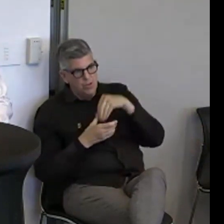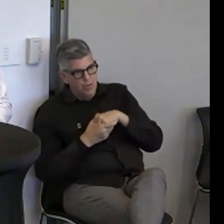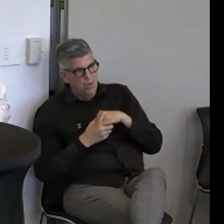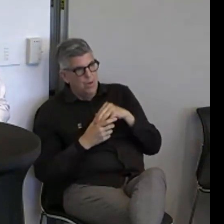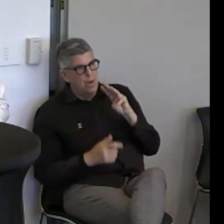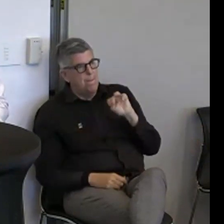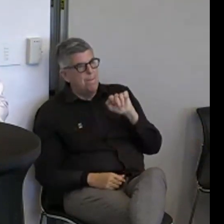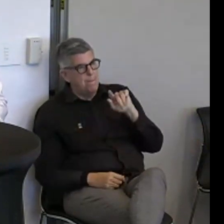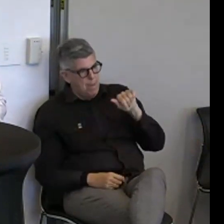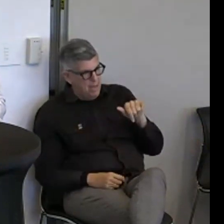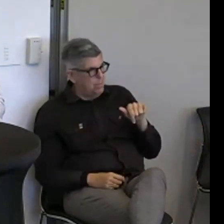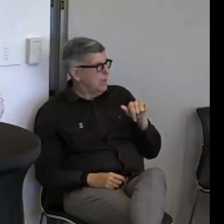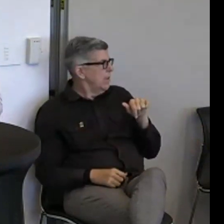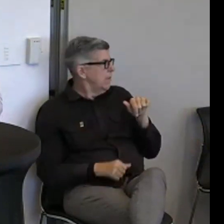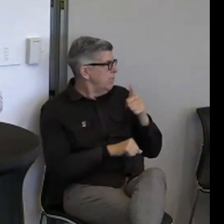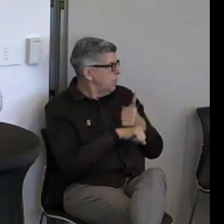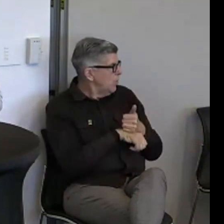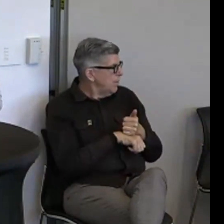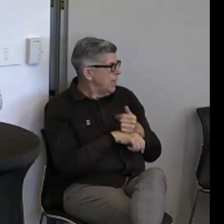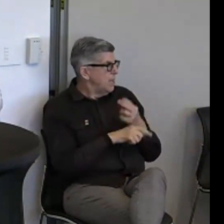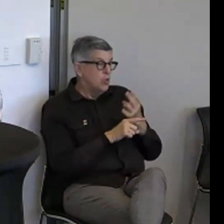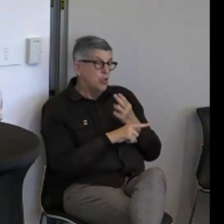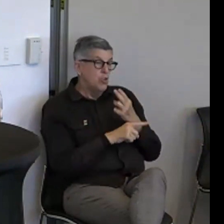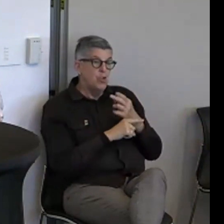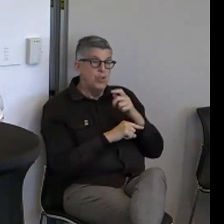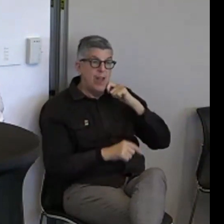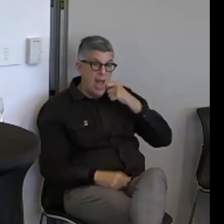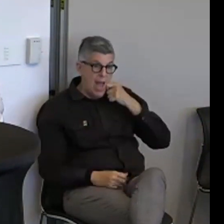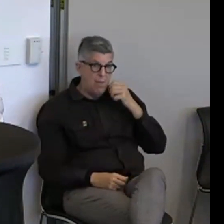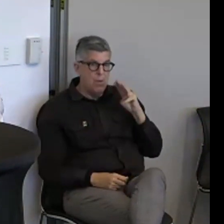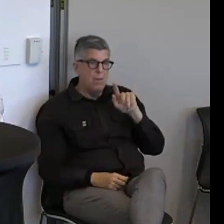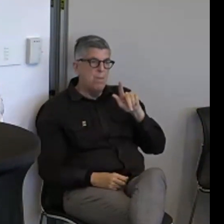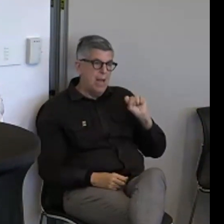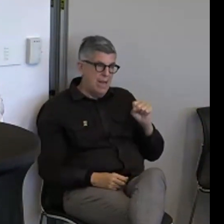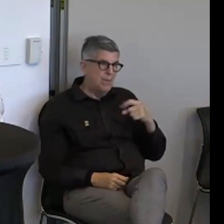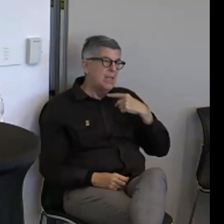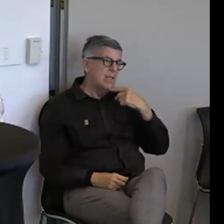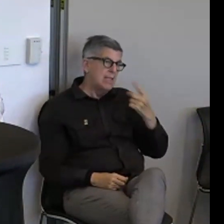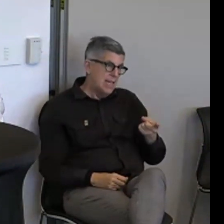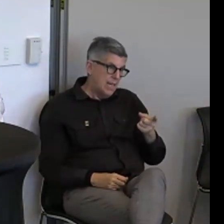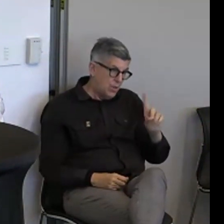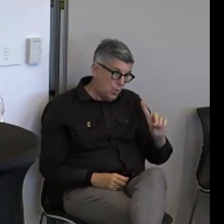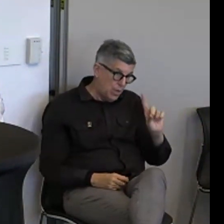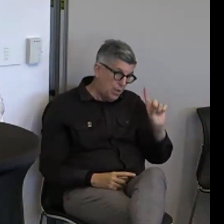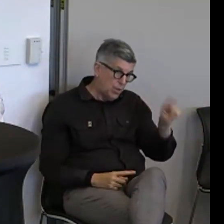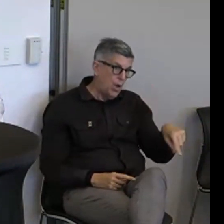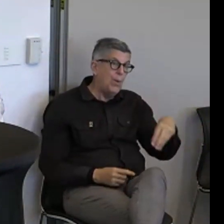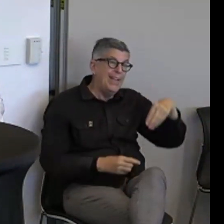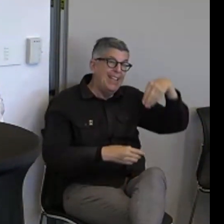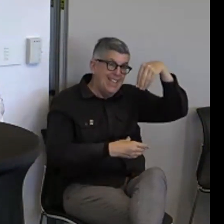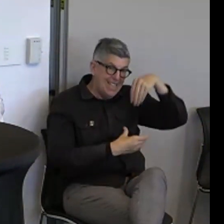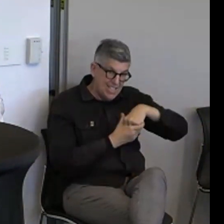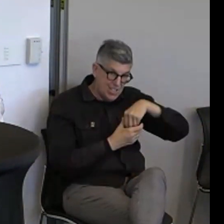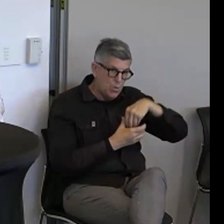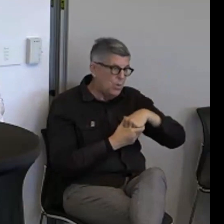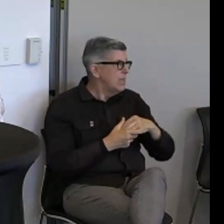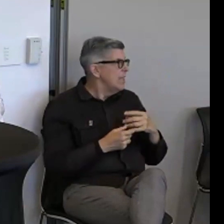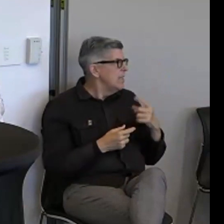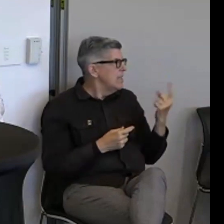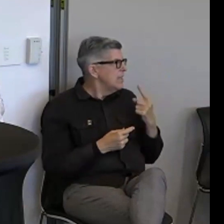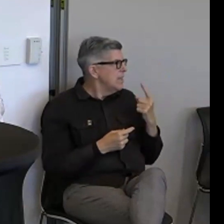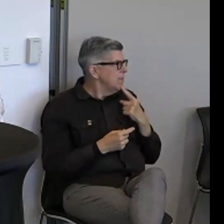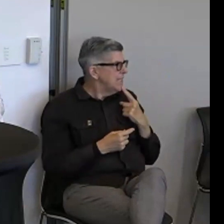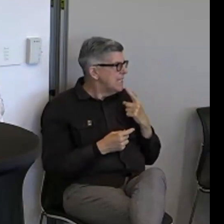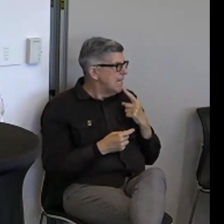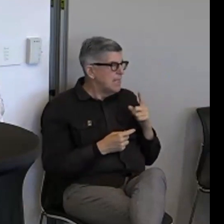be able to use Apple Maps to tell you where to go indoors. And I know this was an issue that someone brought up